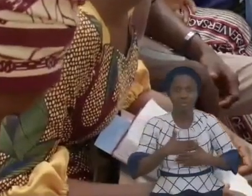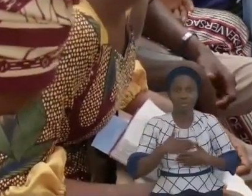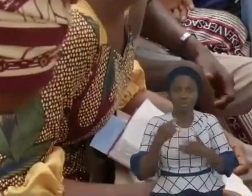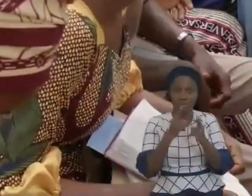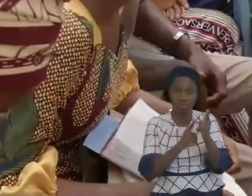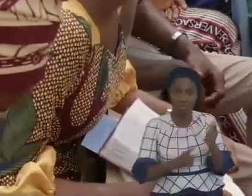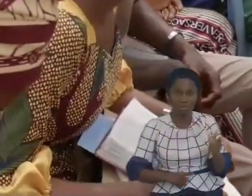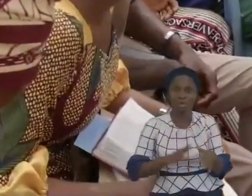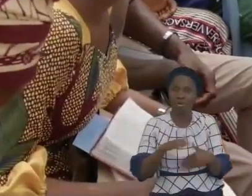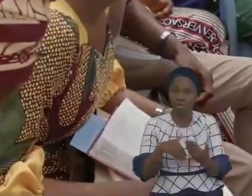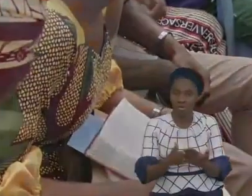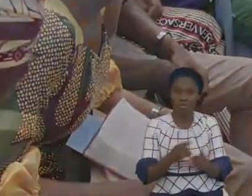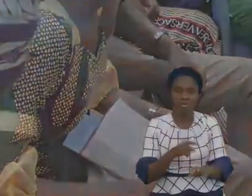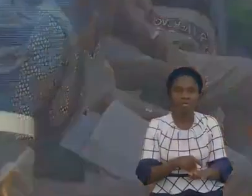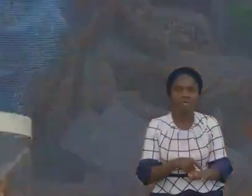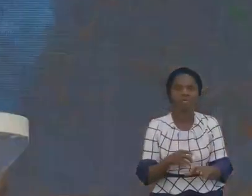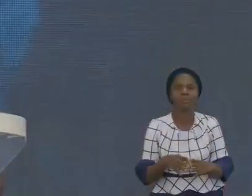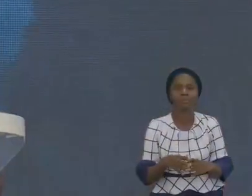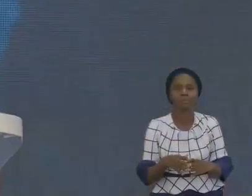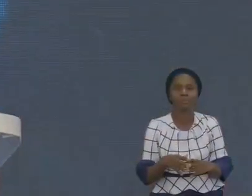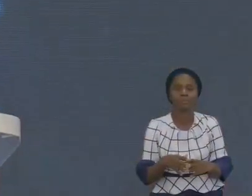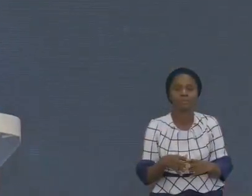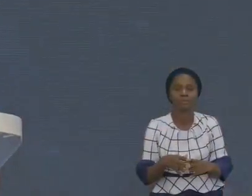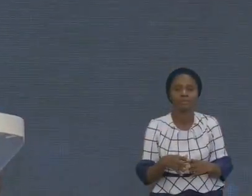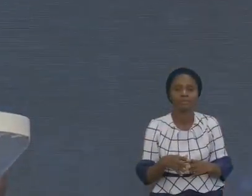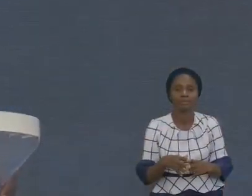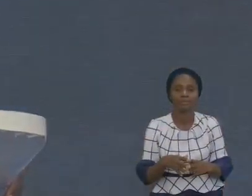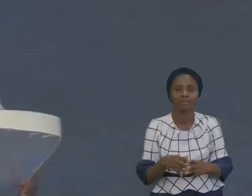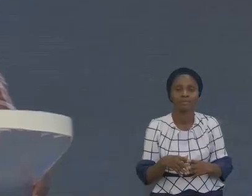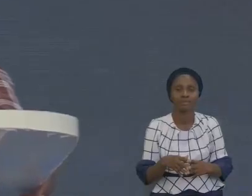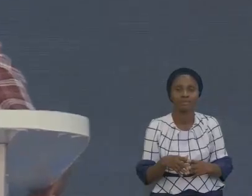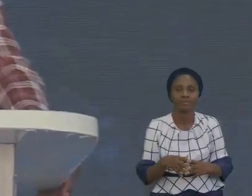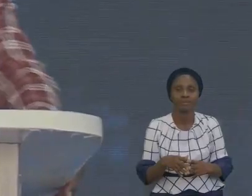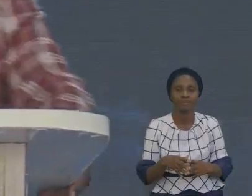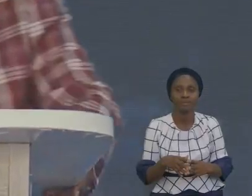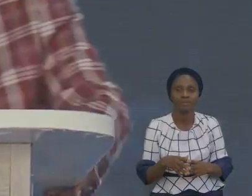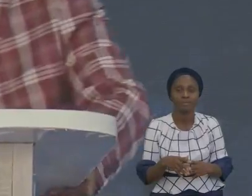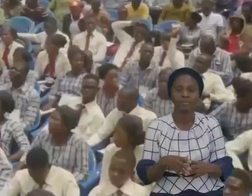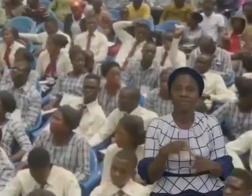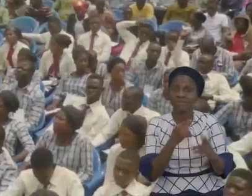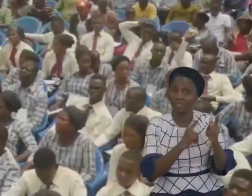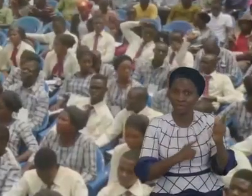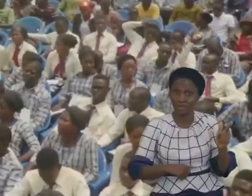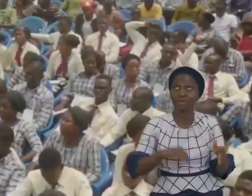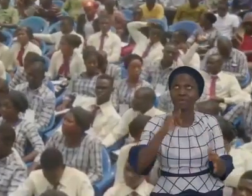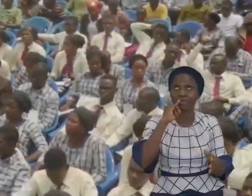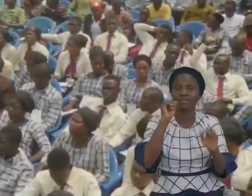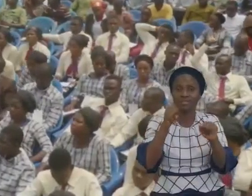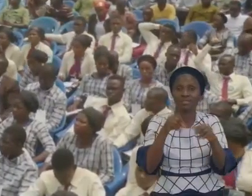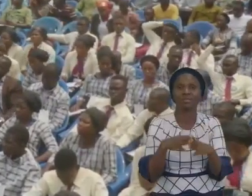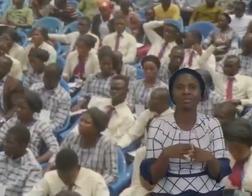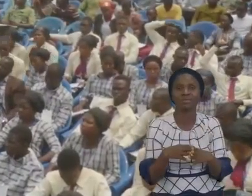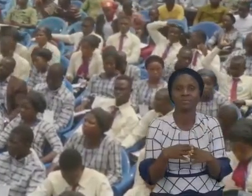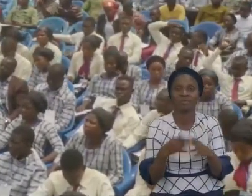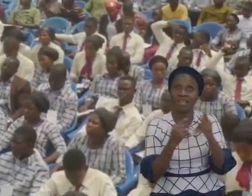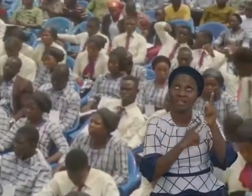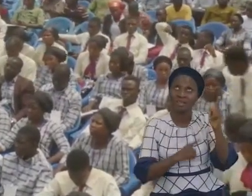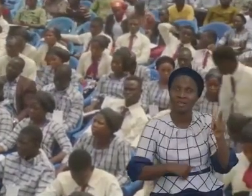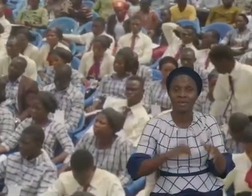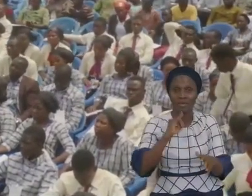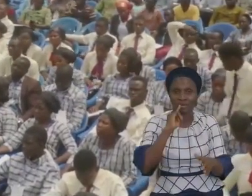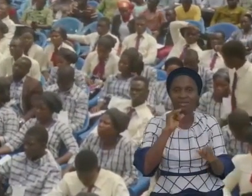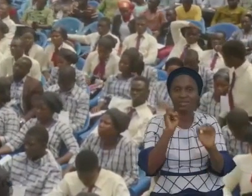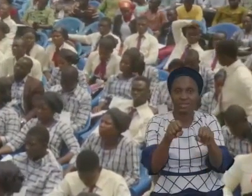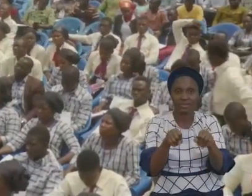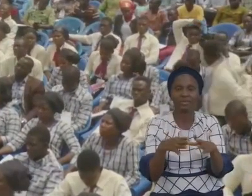And the Lord is able. I said the Lord is able. Desire,